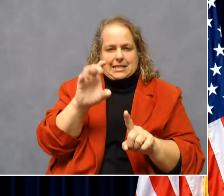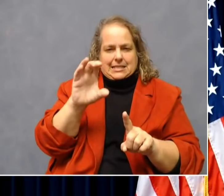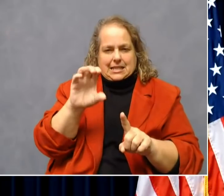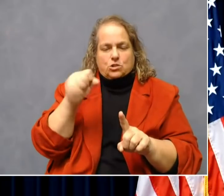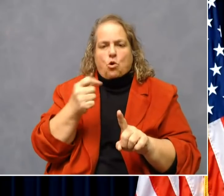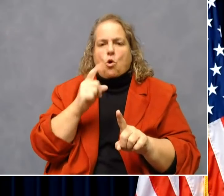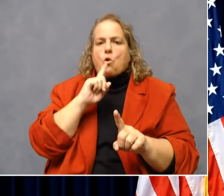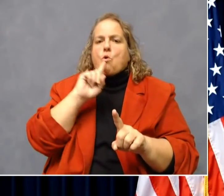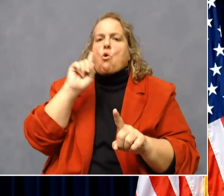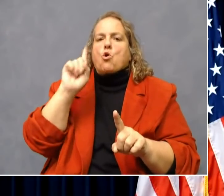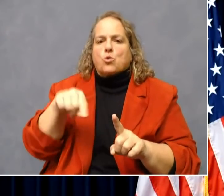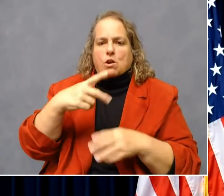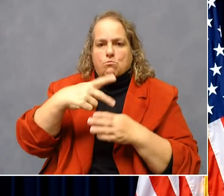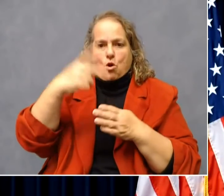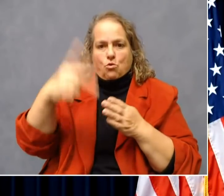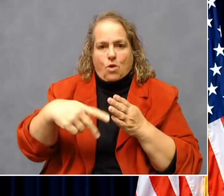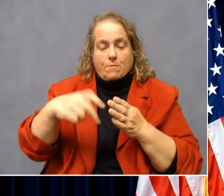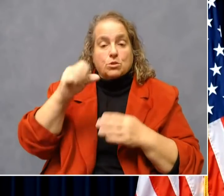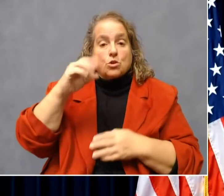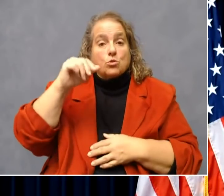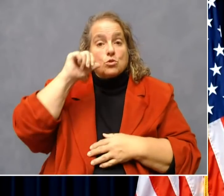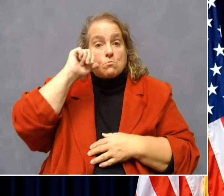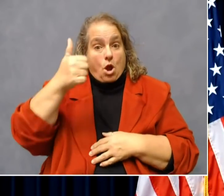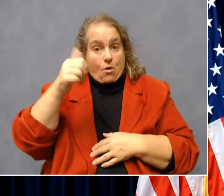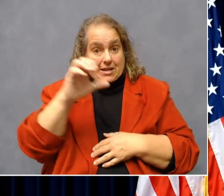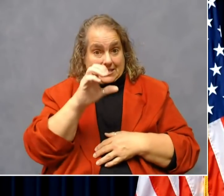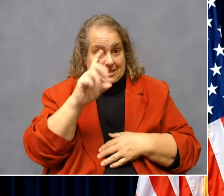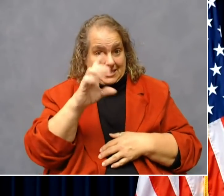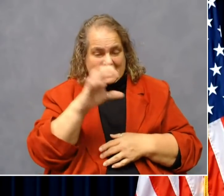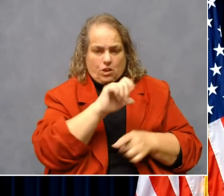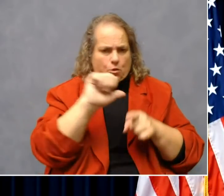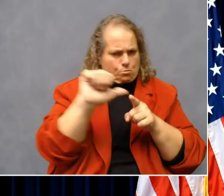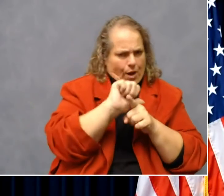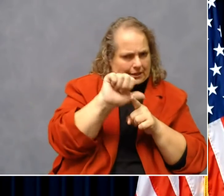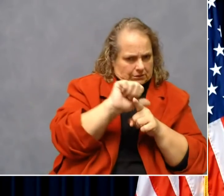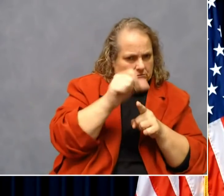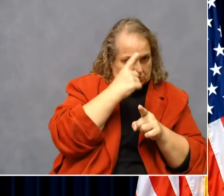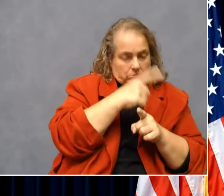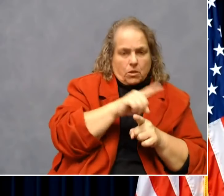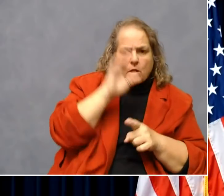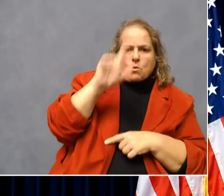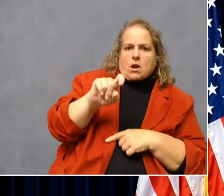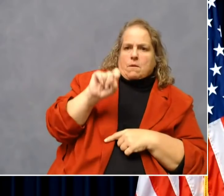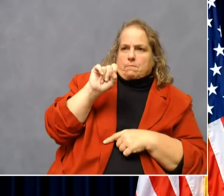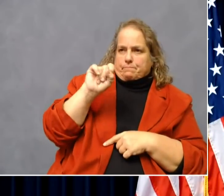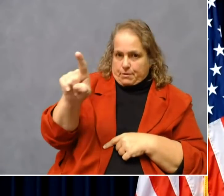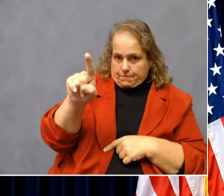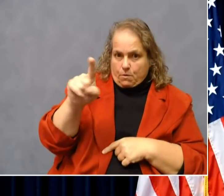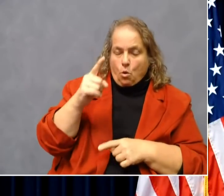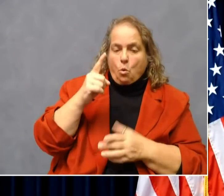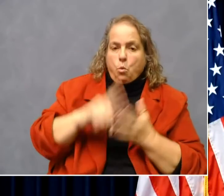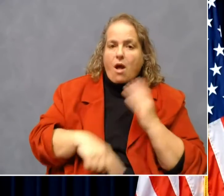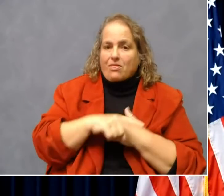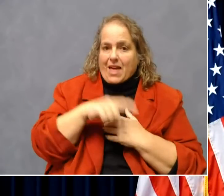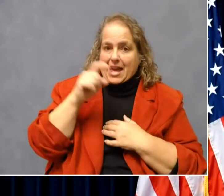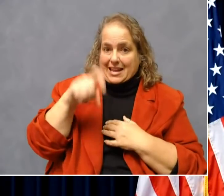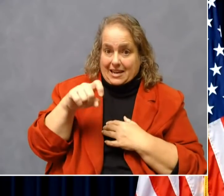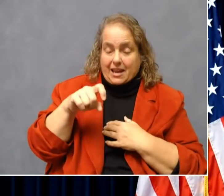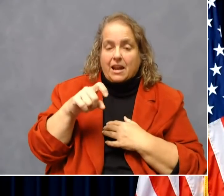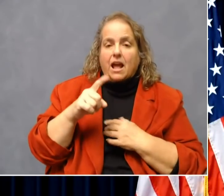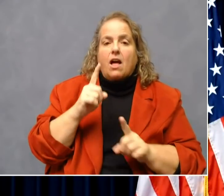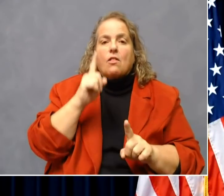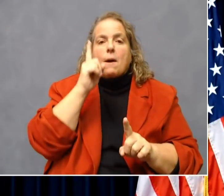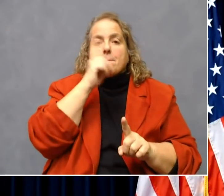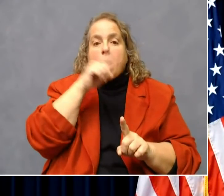CDC's VTRAX will send the test order to Pfizer and McKesson. The empty thermal shipper and mock kit will be shipped by the respective